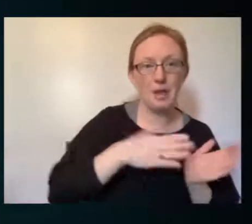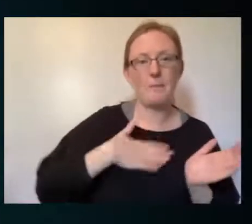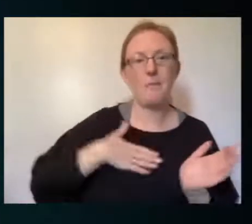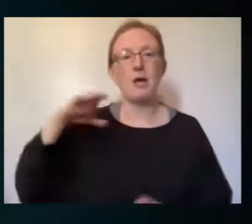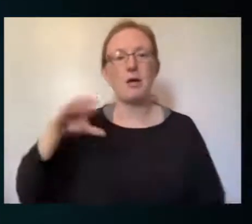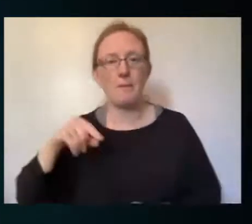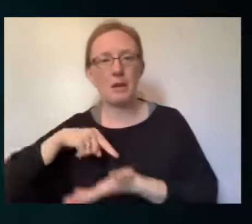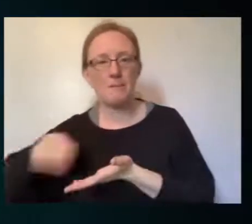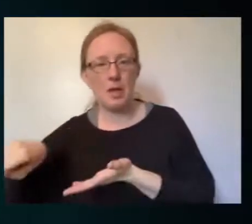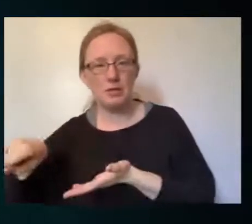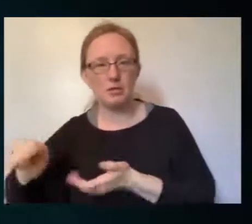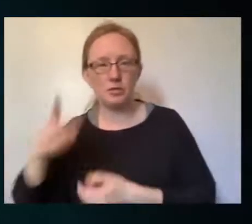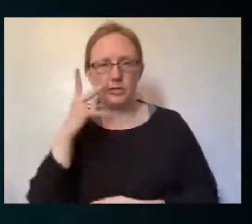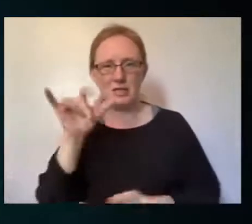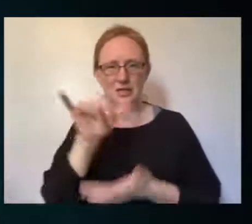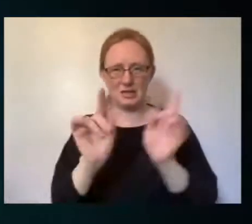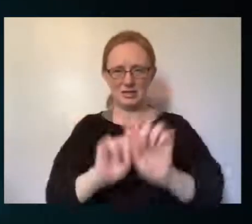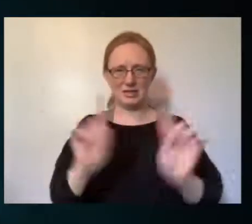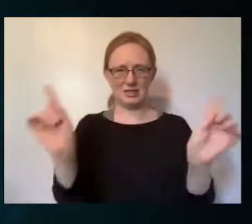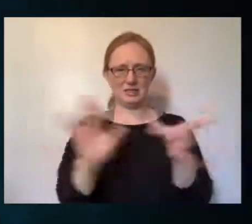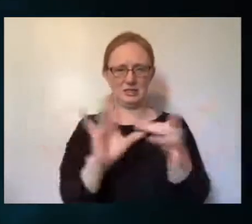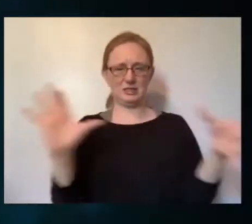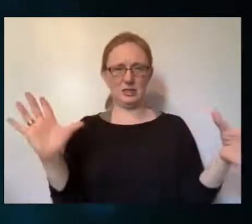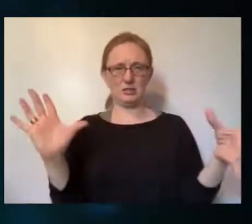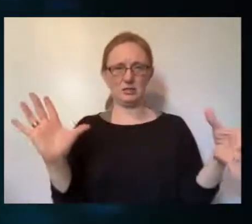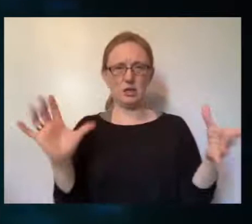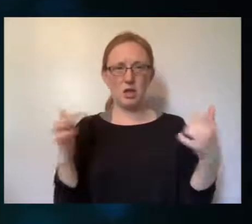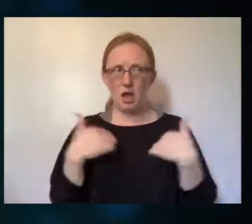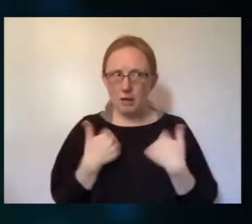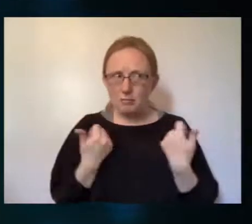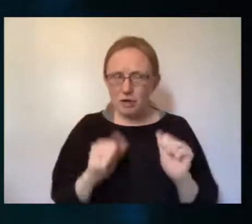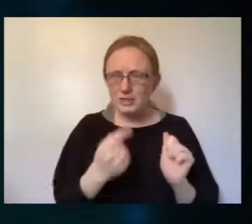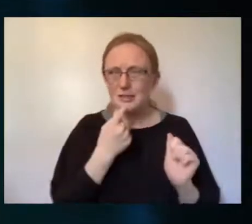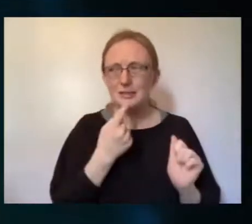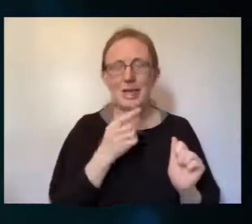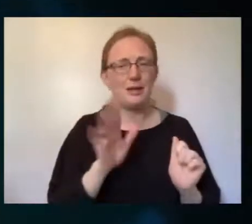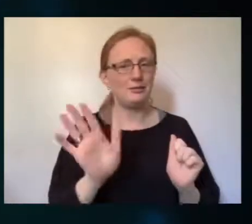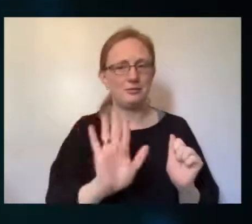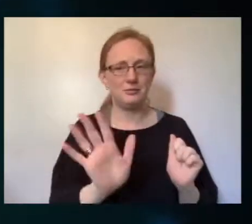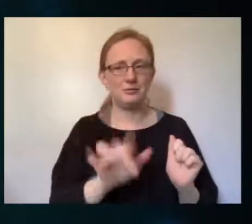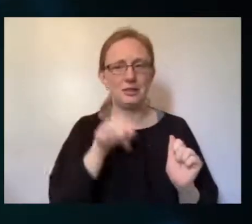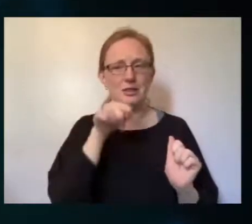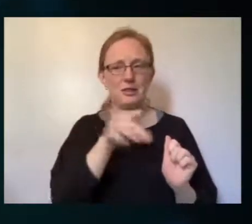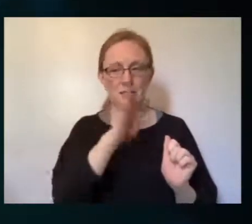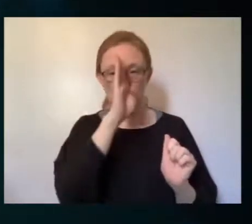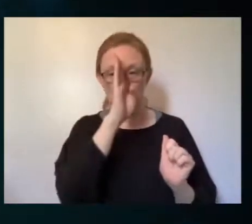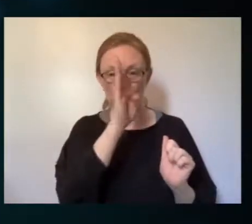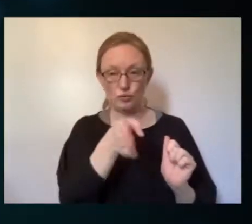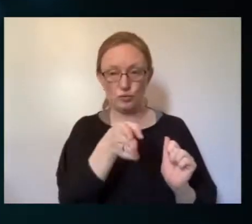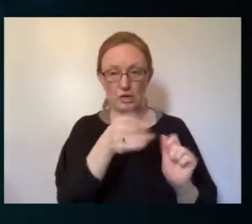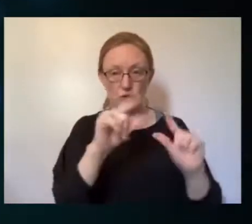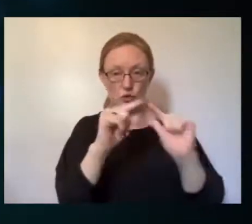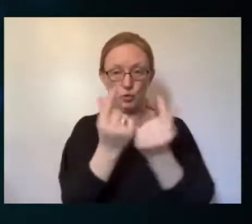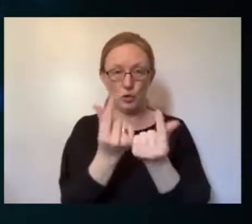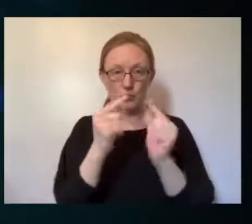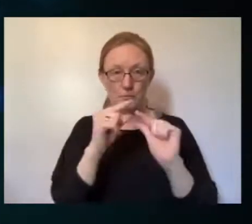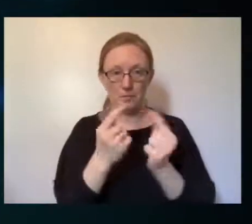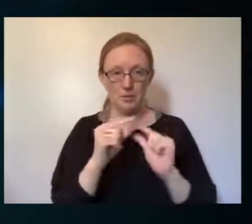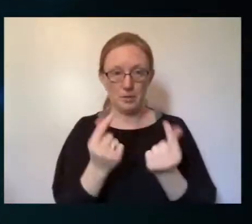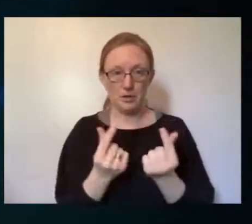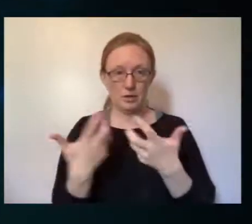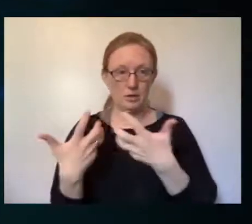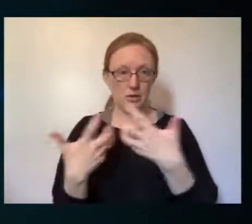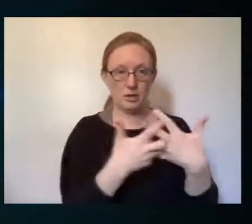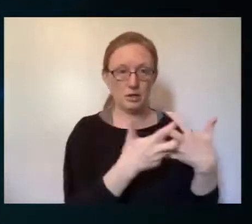paying. So you see that disconnect, right? What I'm trying to attend to is this direct sort of grouping according